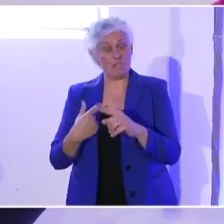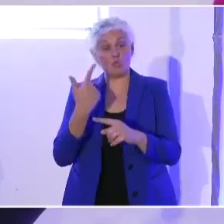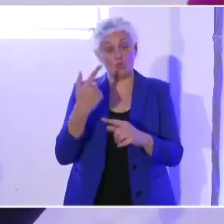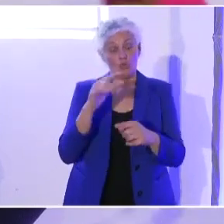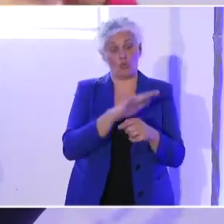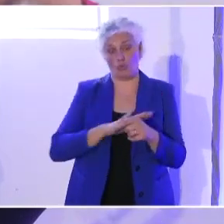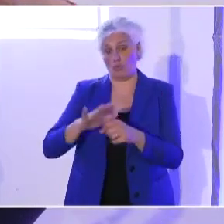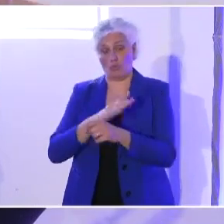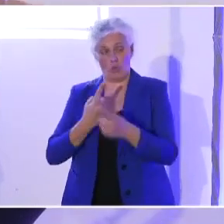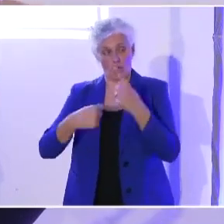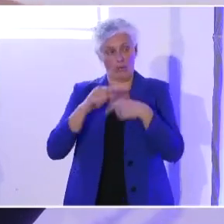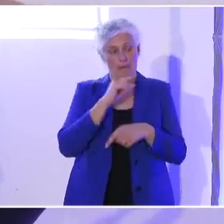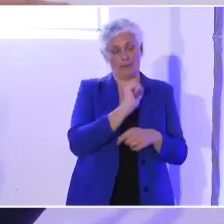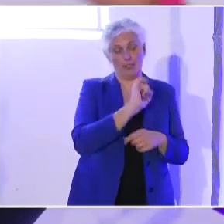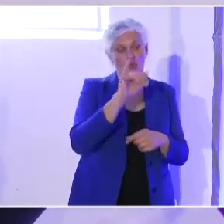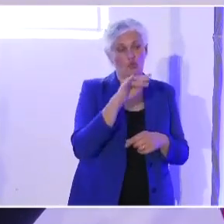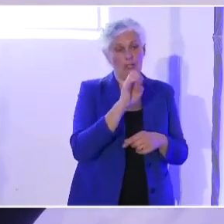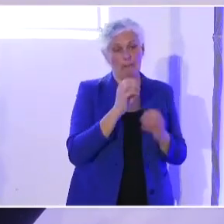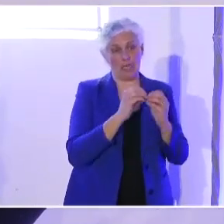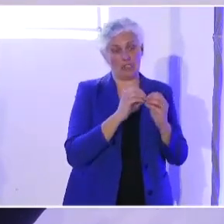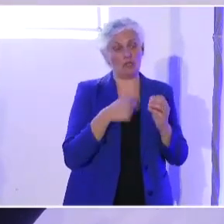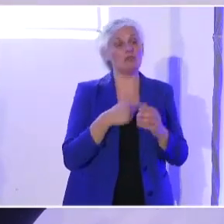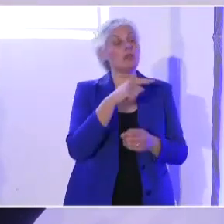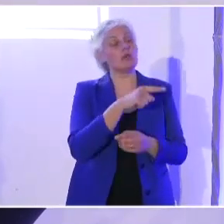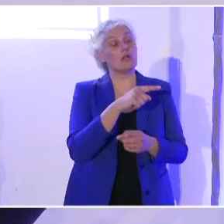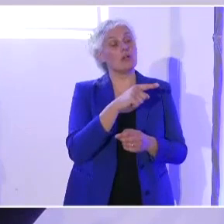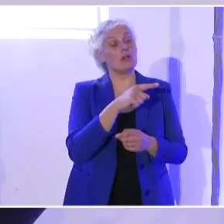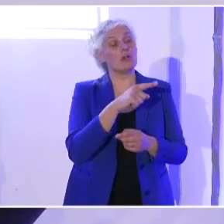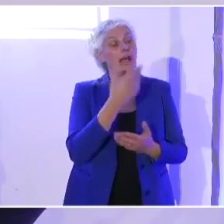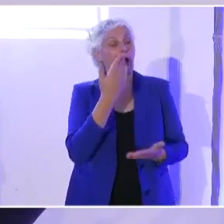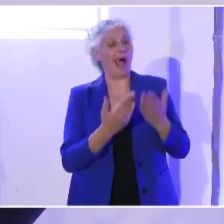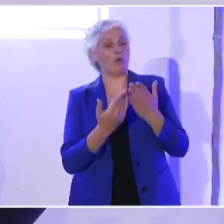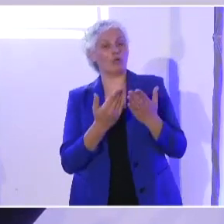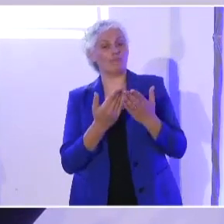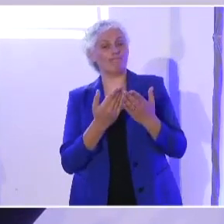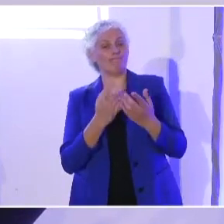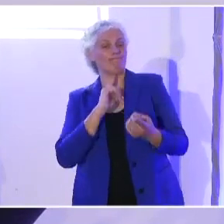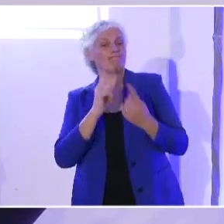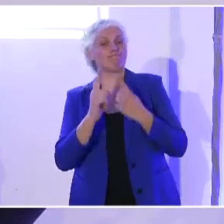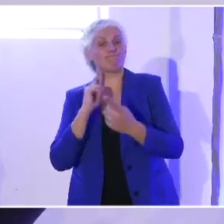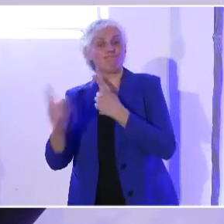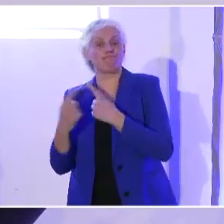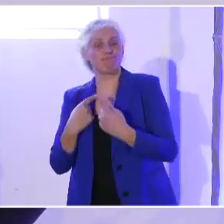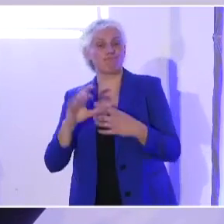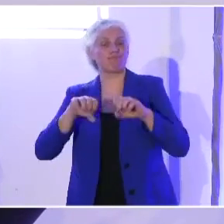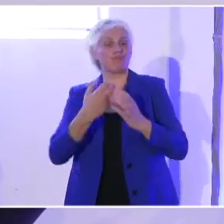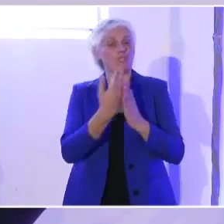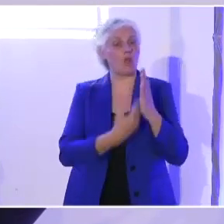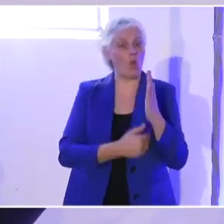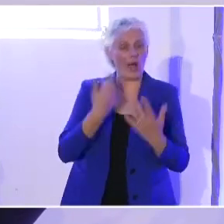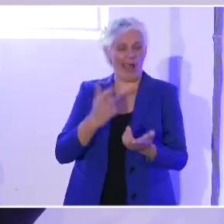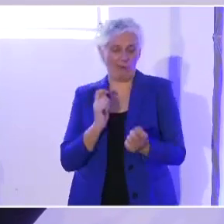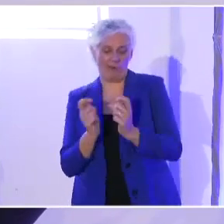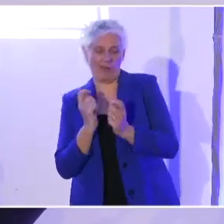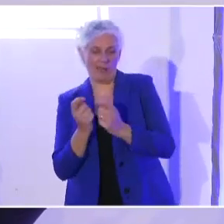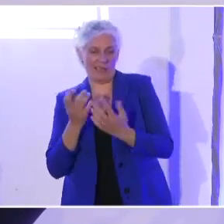those, and to come back to the point Julie made, really revolve around how you respond to a breach of security and how you mitigate